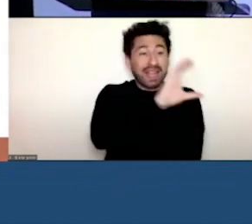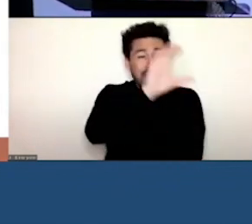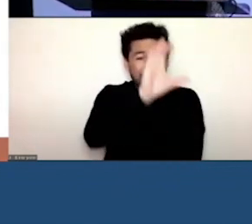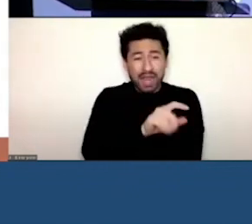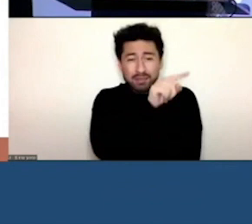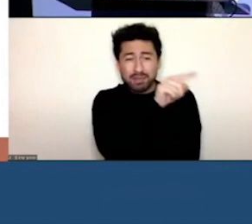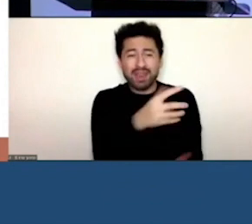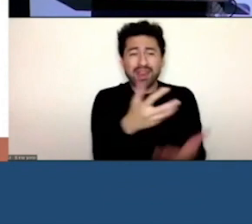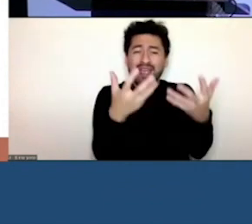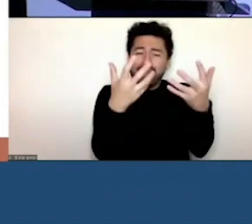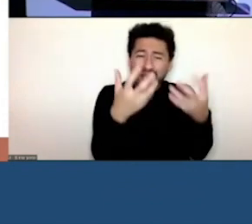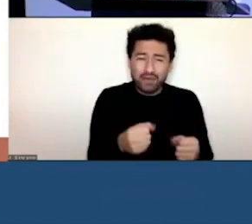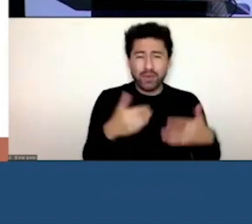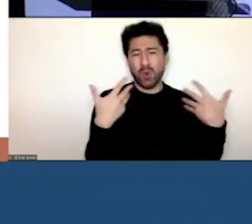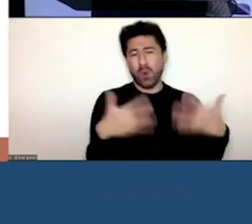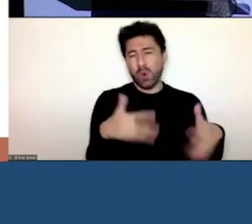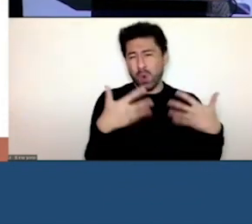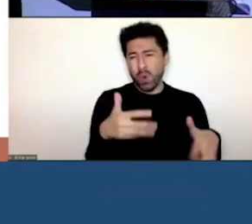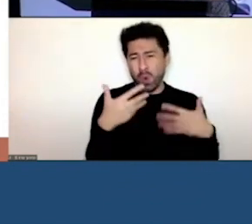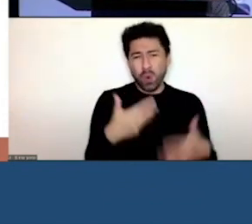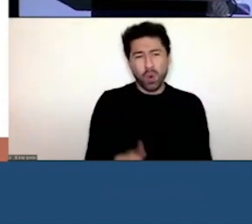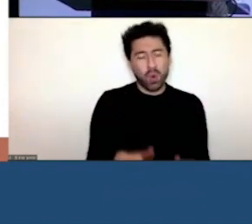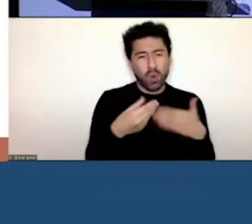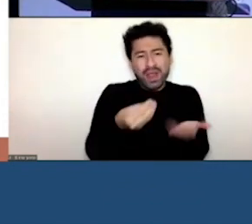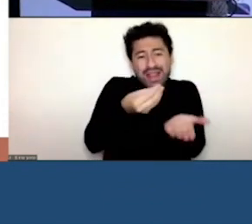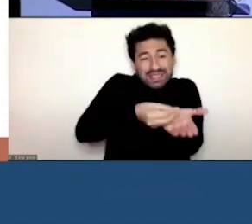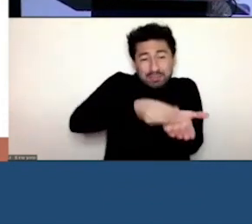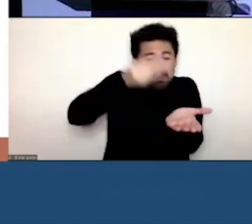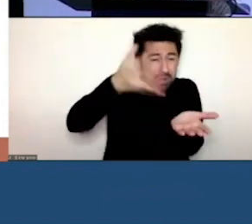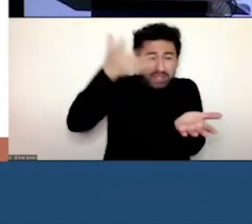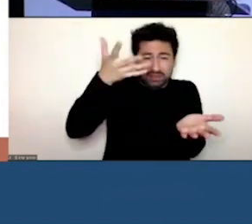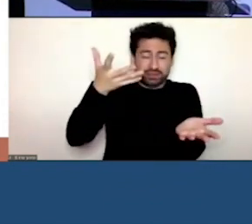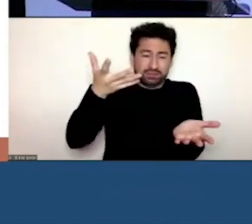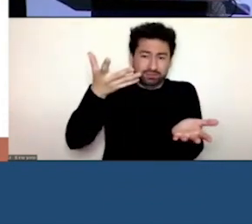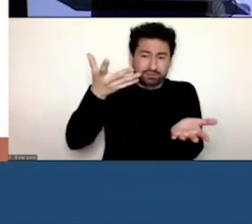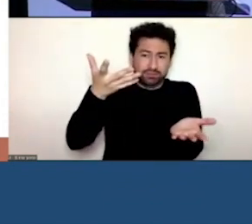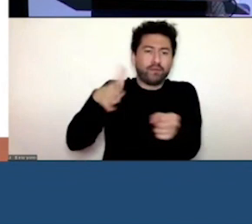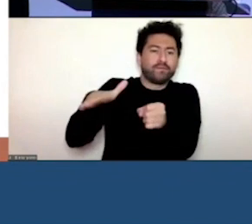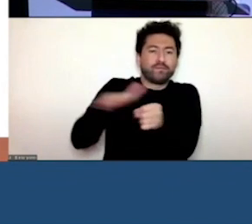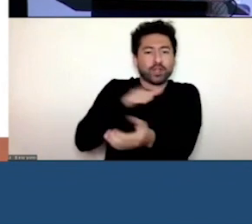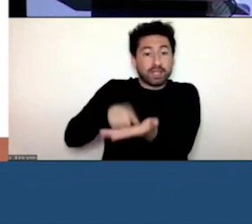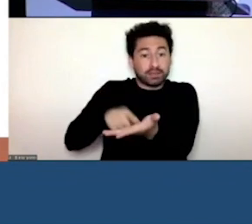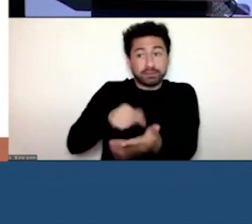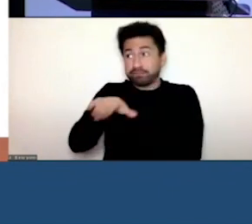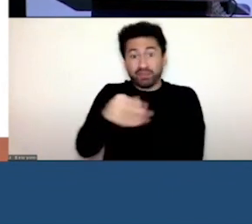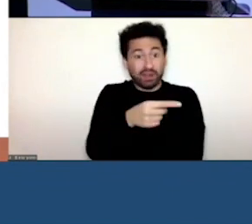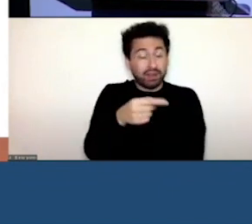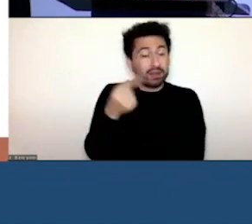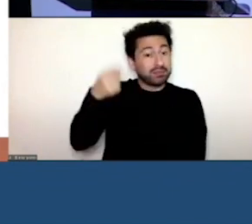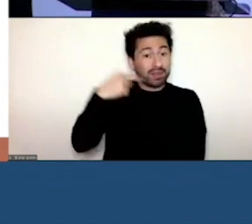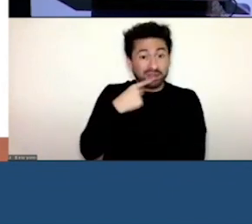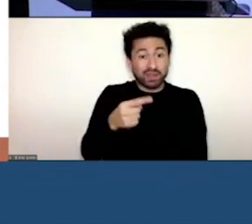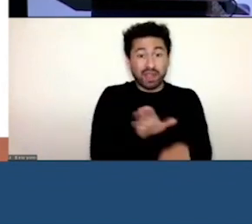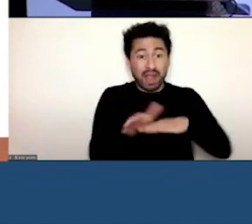is have very high costs for total debt servicing. Roberto, we talked about Jamaica yesterday.